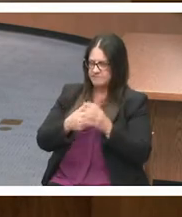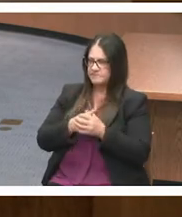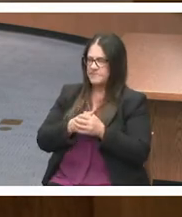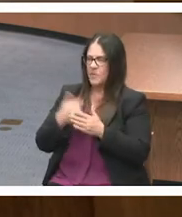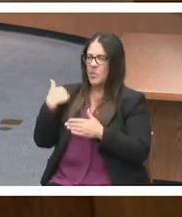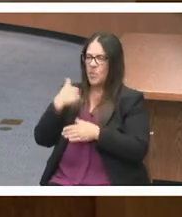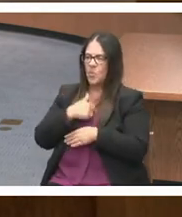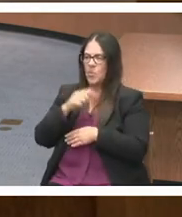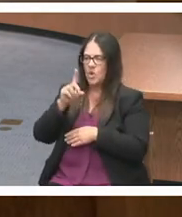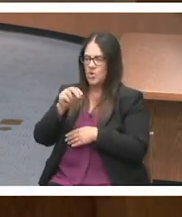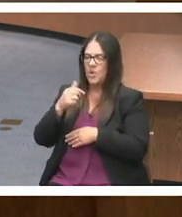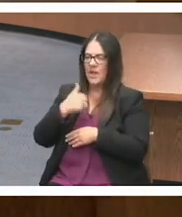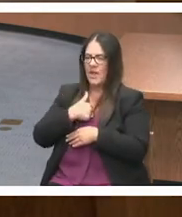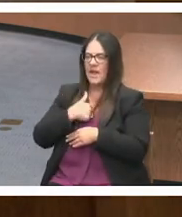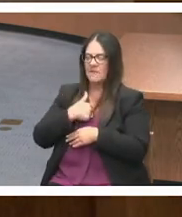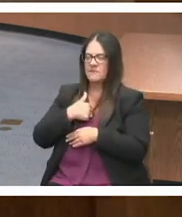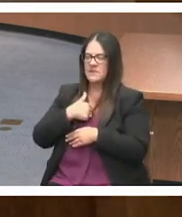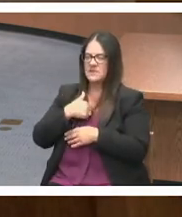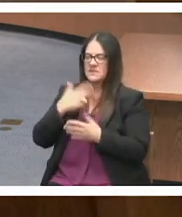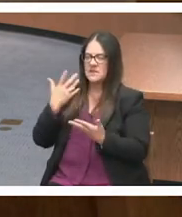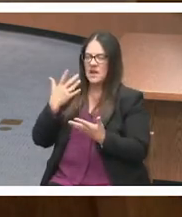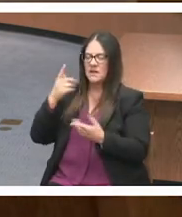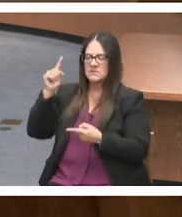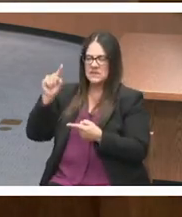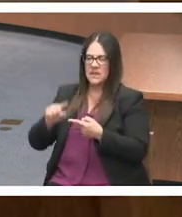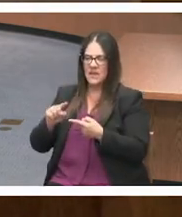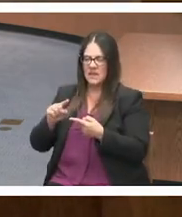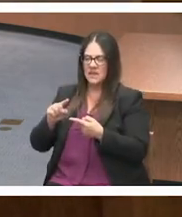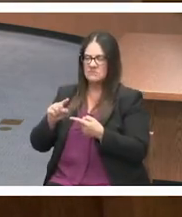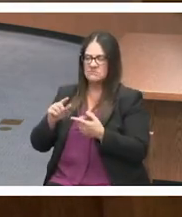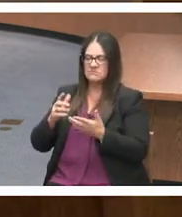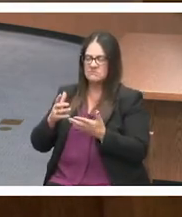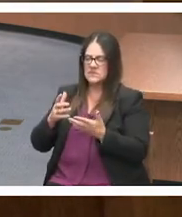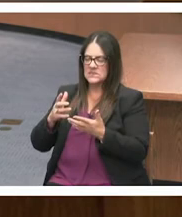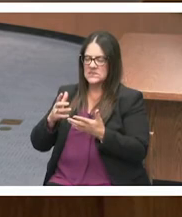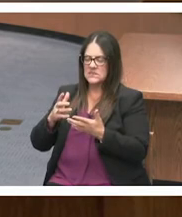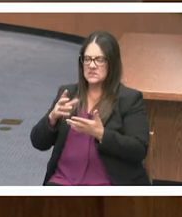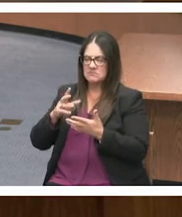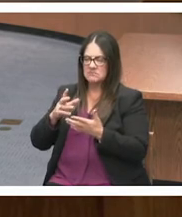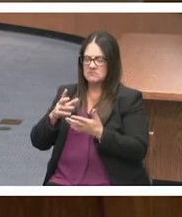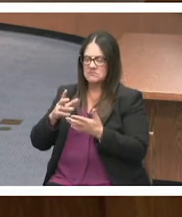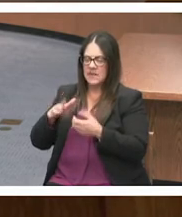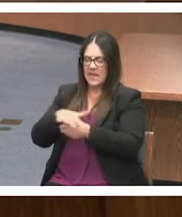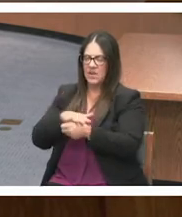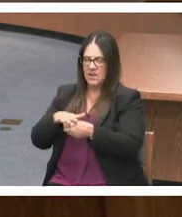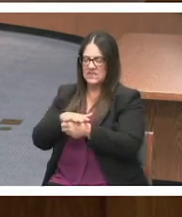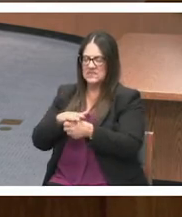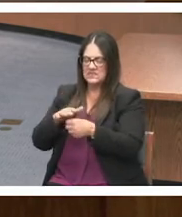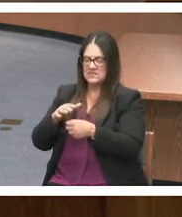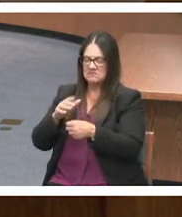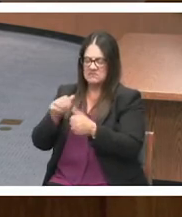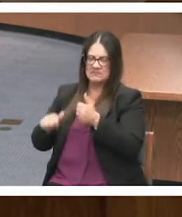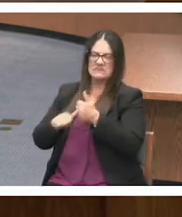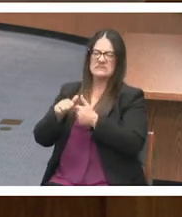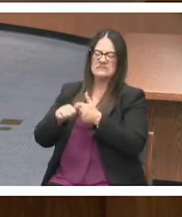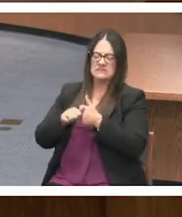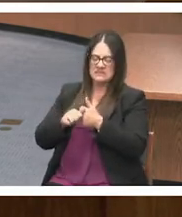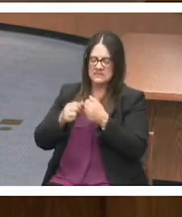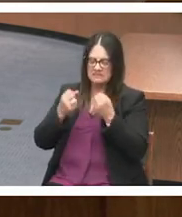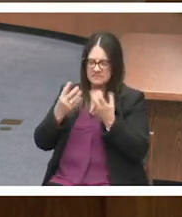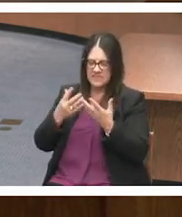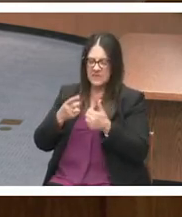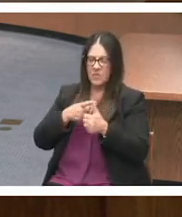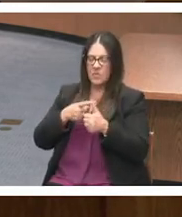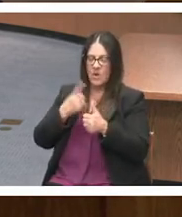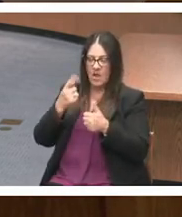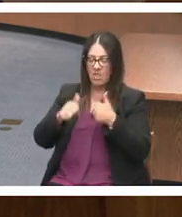we have these declining salmon populations in the state, and many of them are endangered, and they face multiple threats. One of those